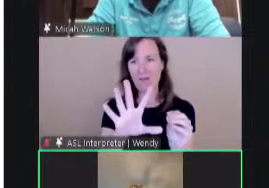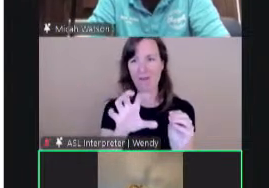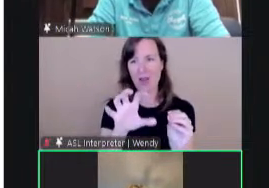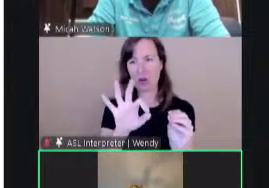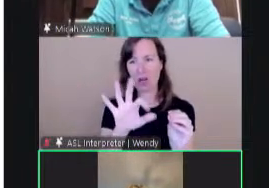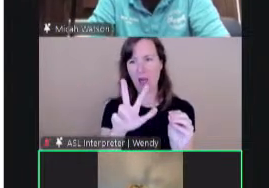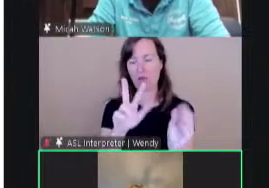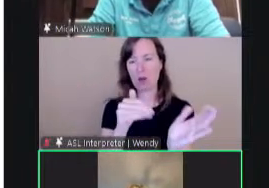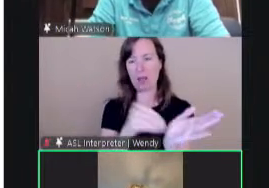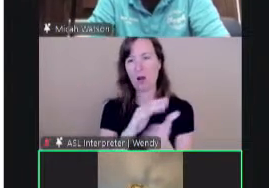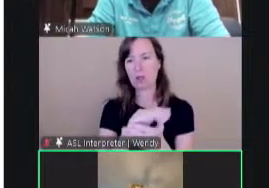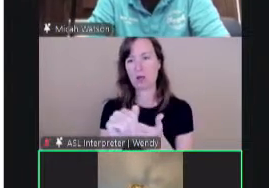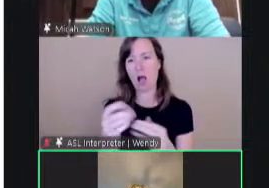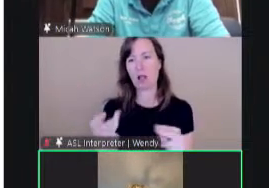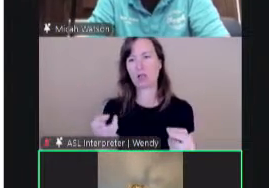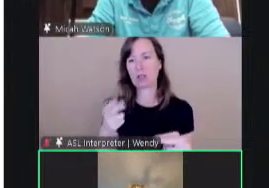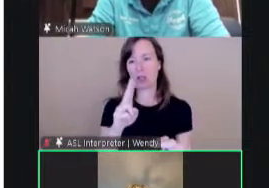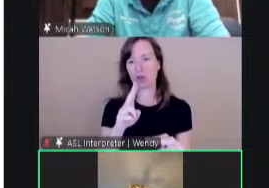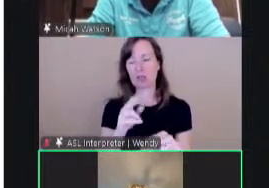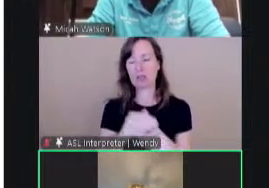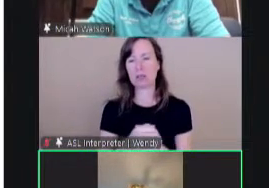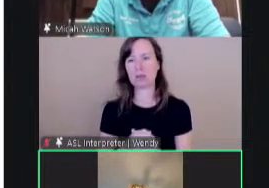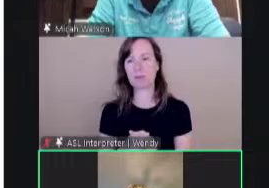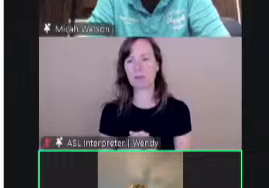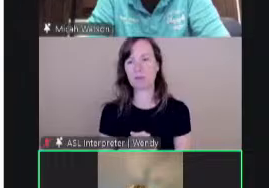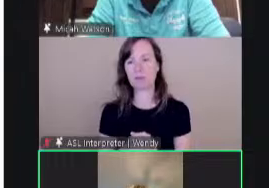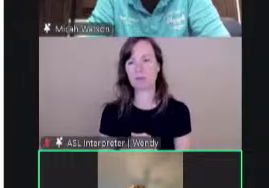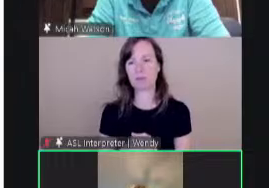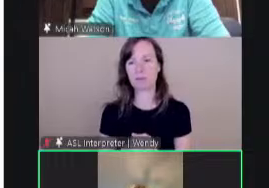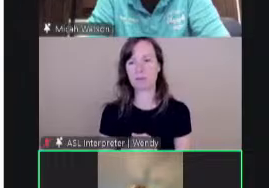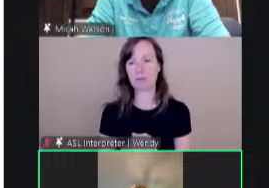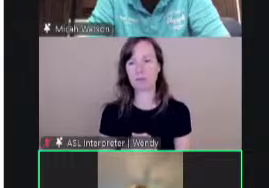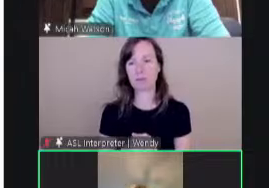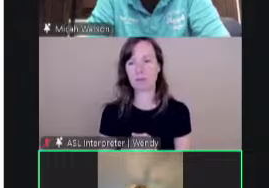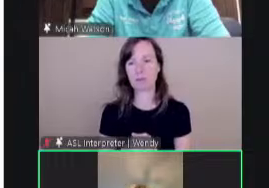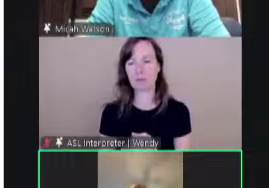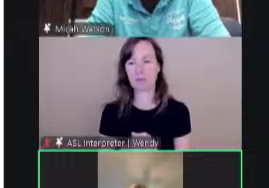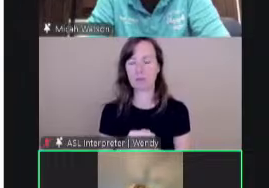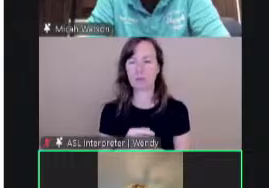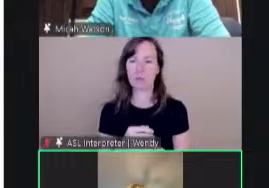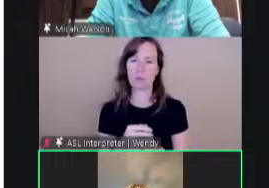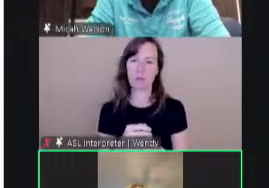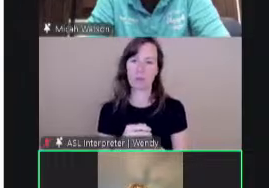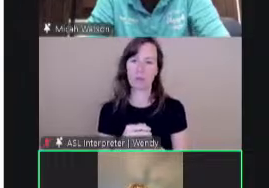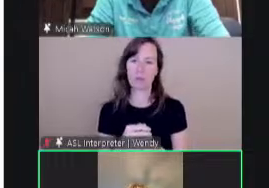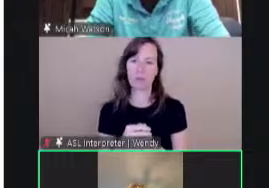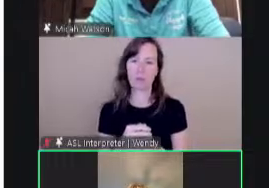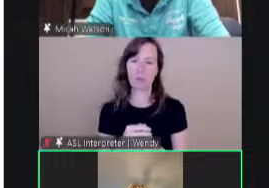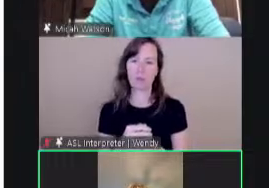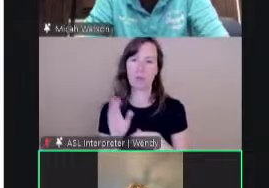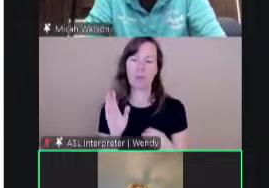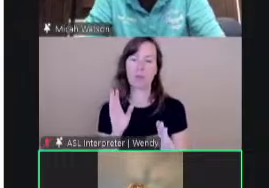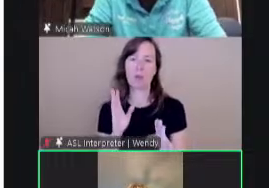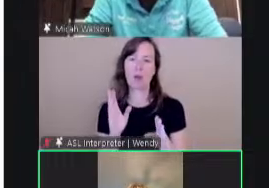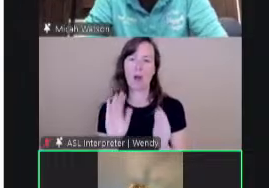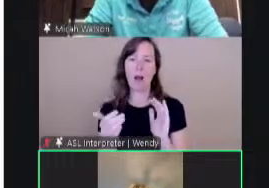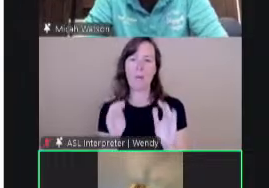$593,000 increase over leaving the rate at